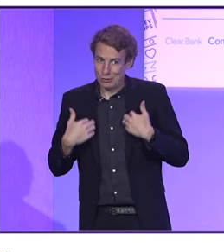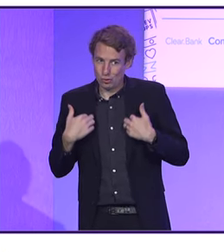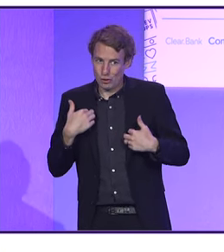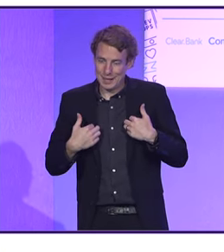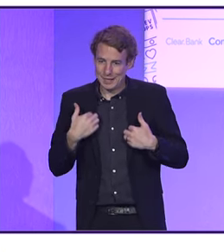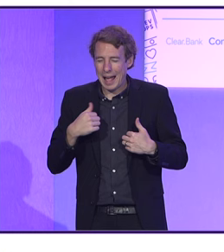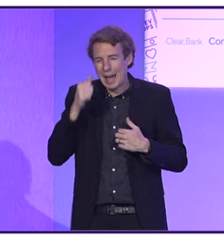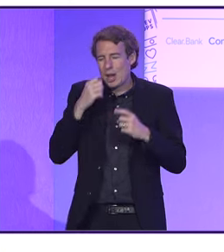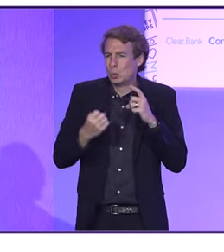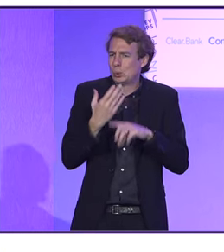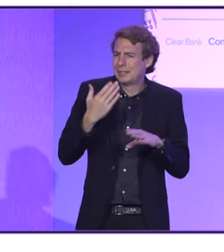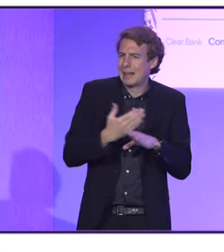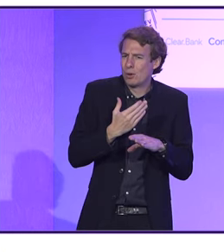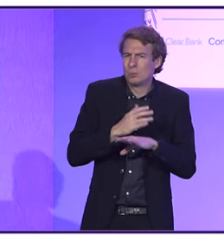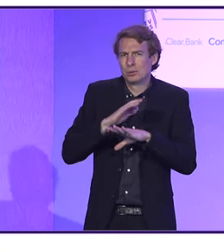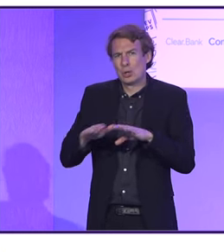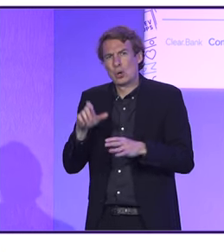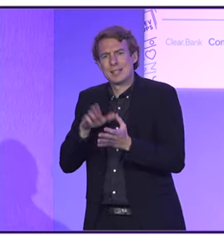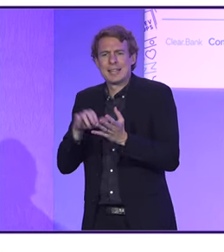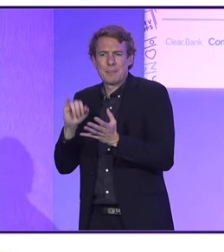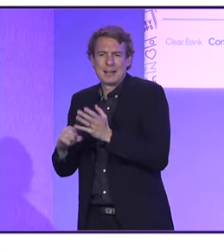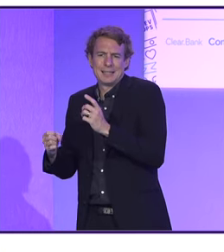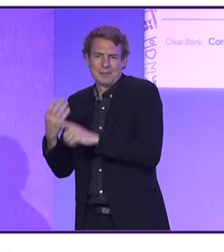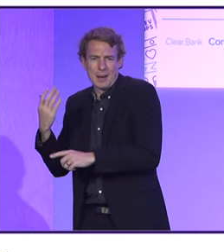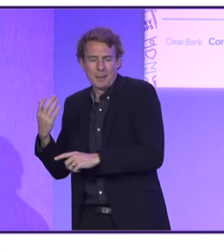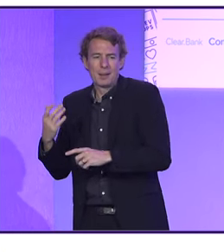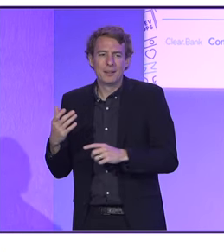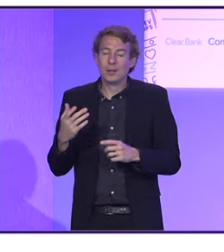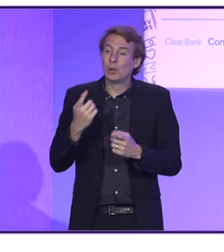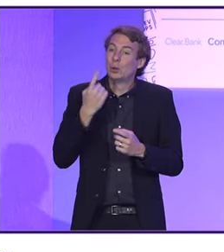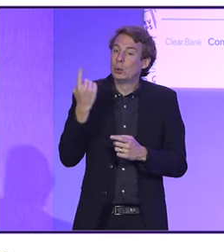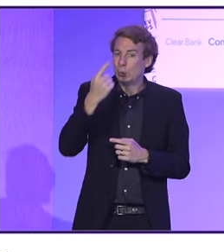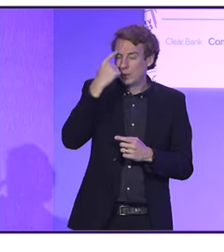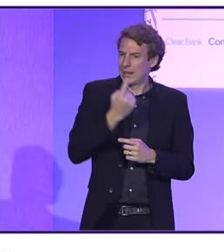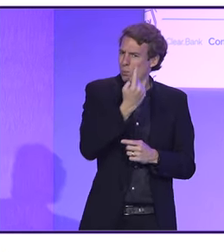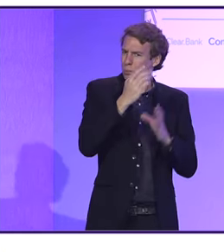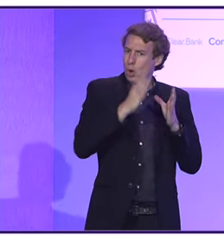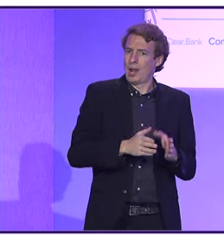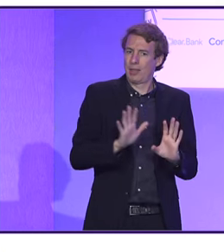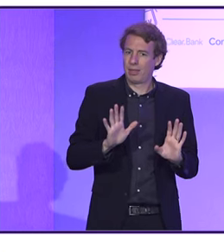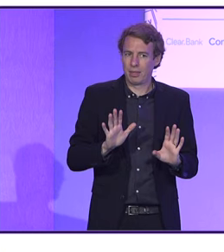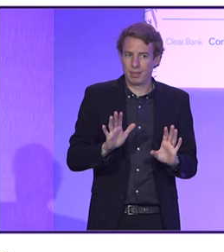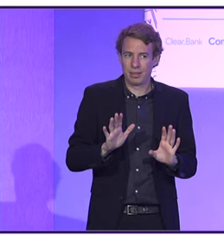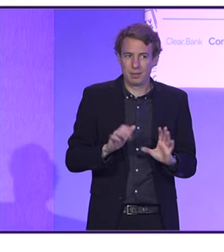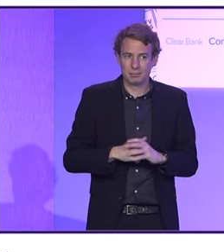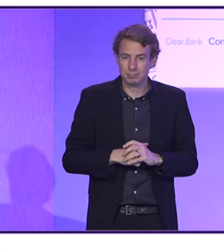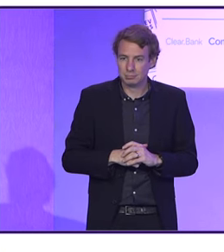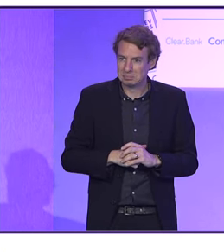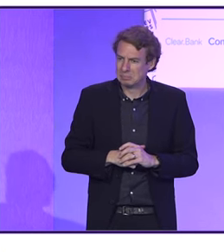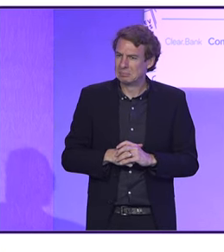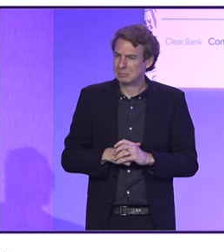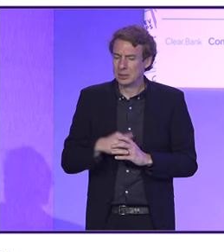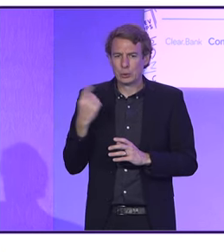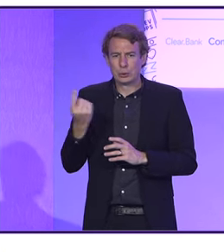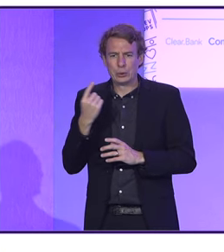that this is a DevOps conference, not a CMS developer conference. But of the audience, who would have built a monolithic CMS? Ooh, not many. And